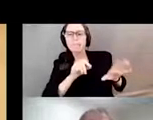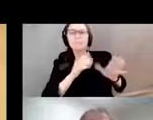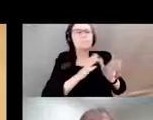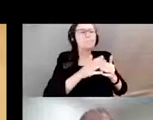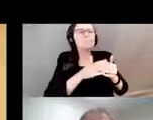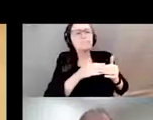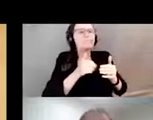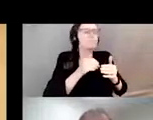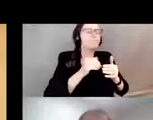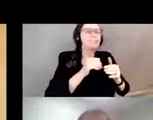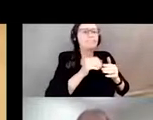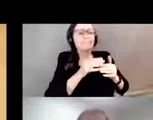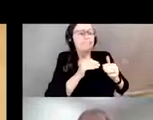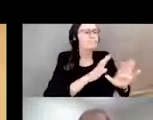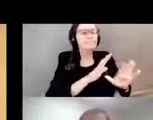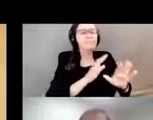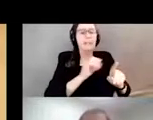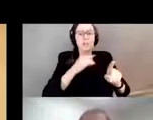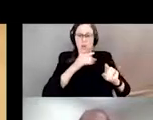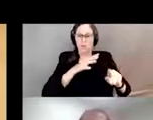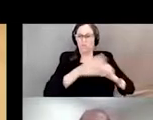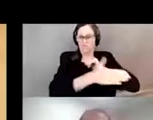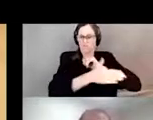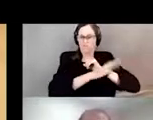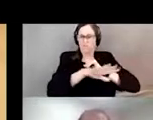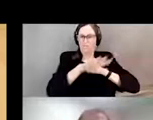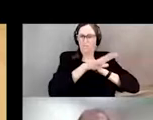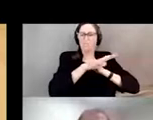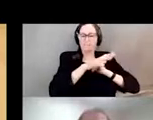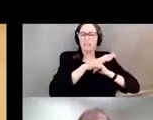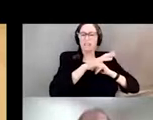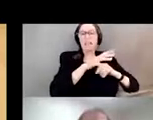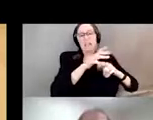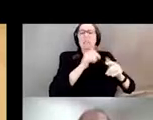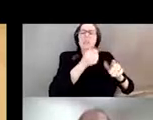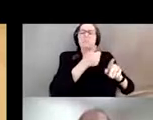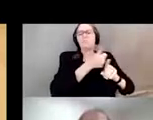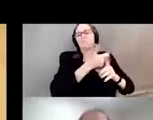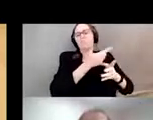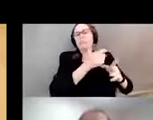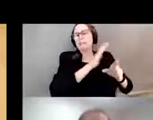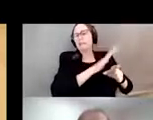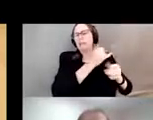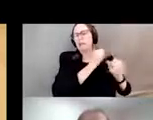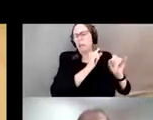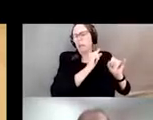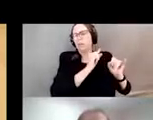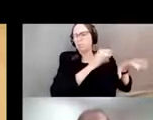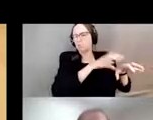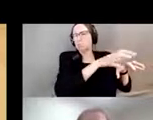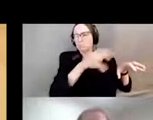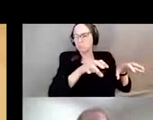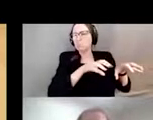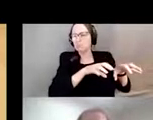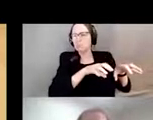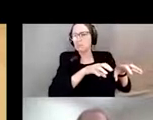1800s as well. So the rural areas operate semi-independently. And they're an area where there is a lot